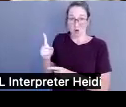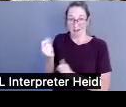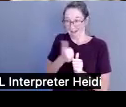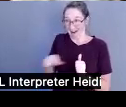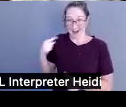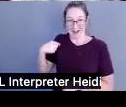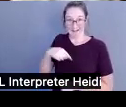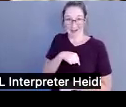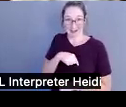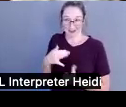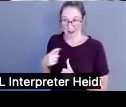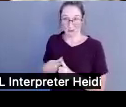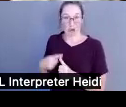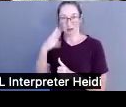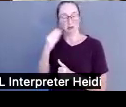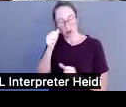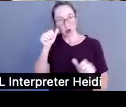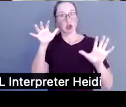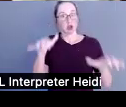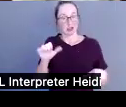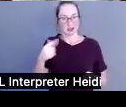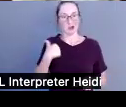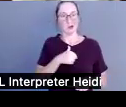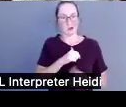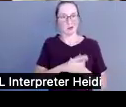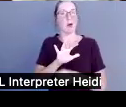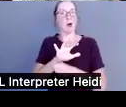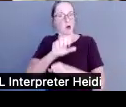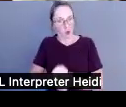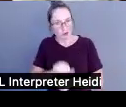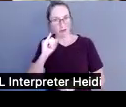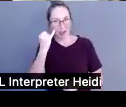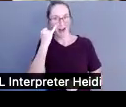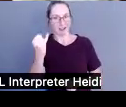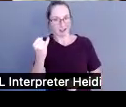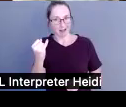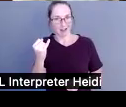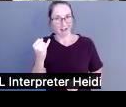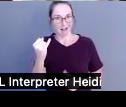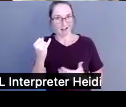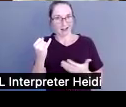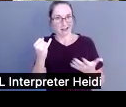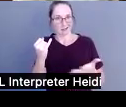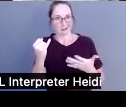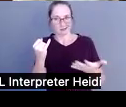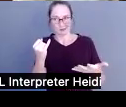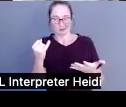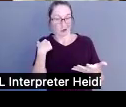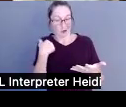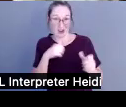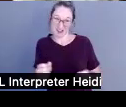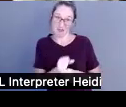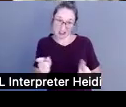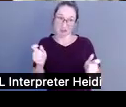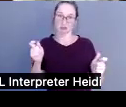And although it was a shock, we got used to the idea that we could make significant changes